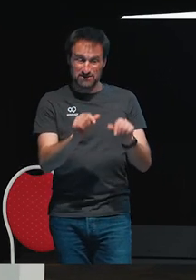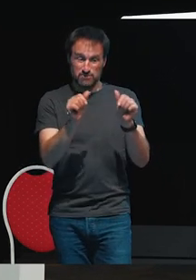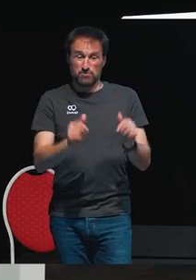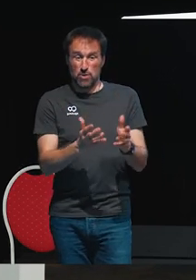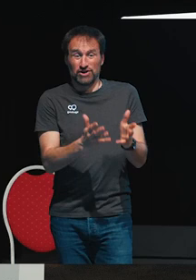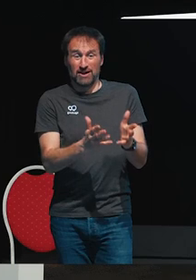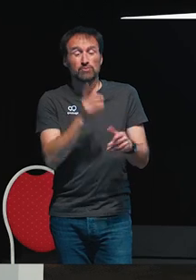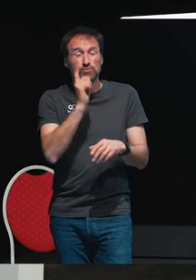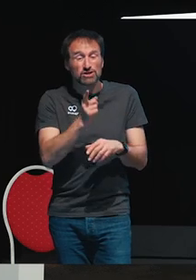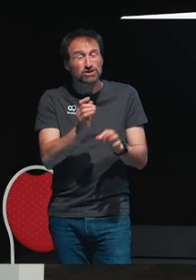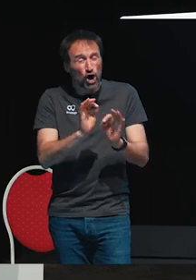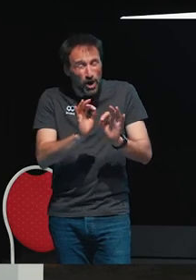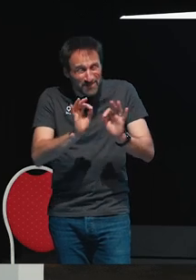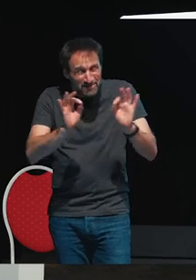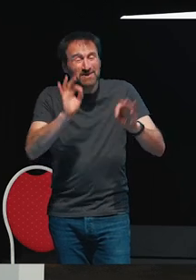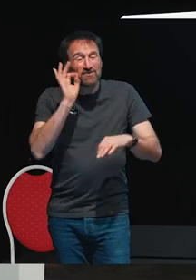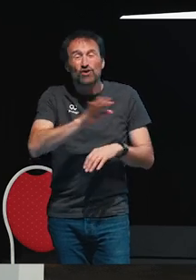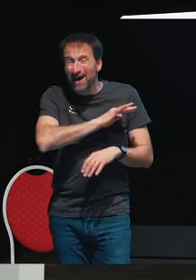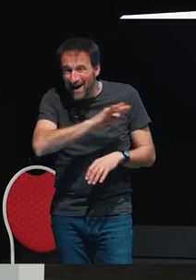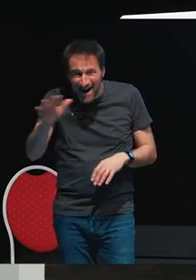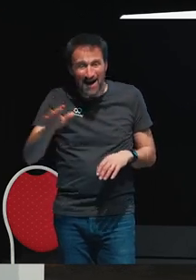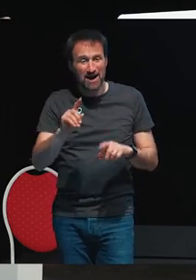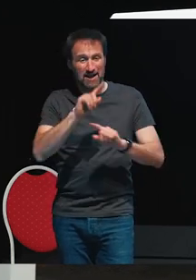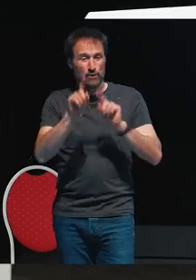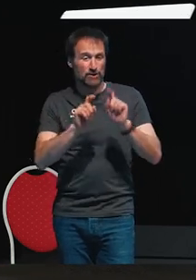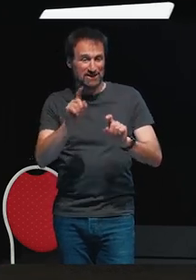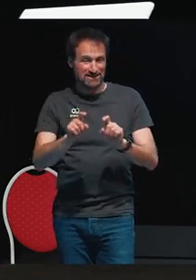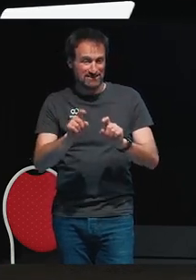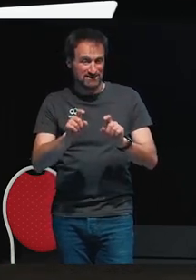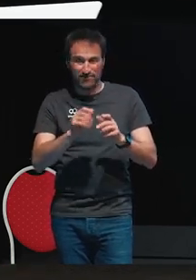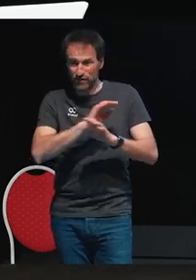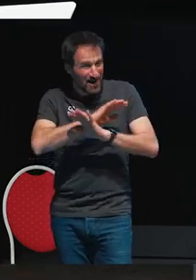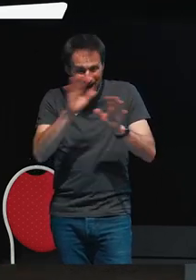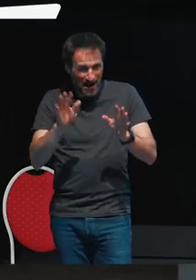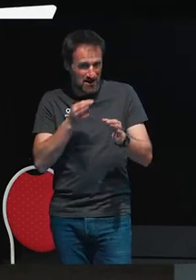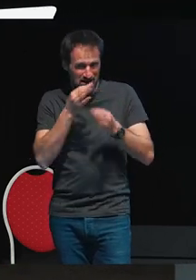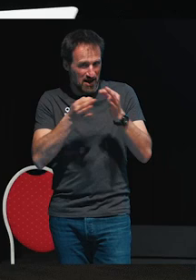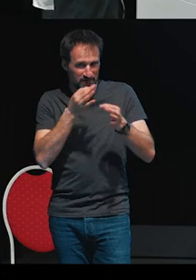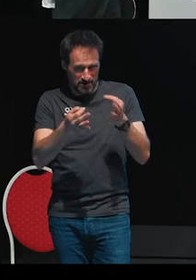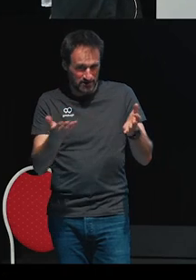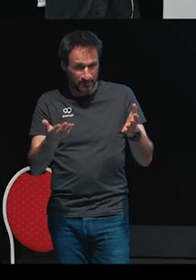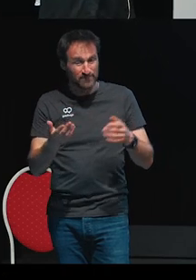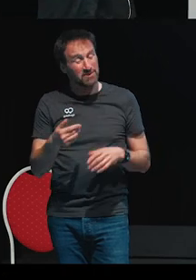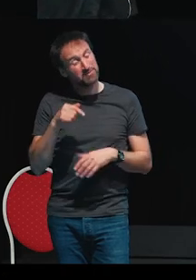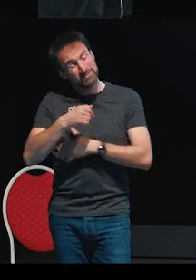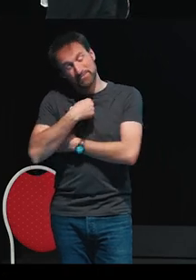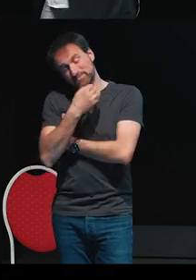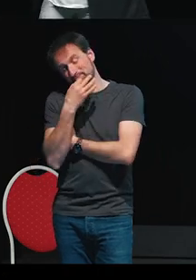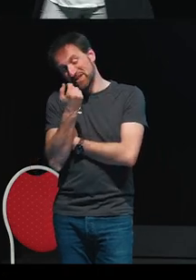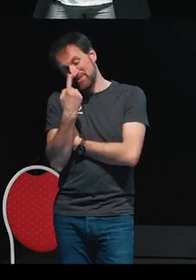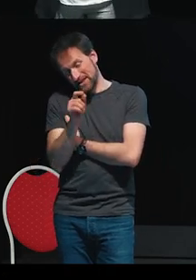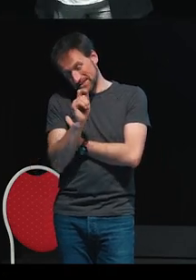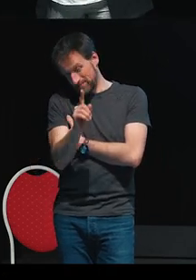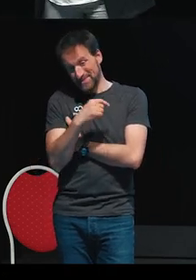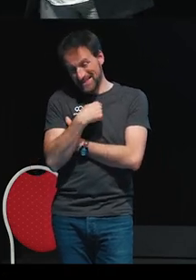optimized for all the queries that I'm generating. And now I want to ask you another question, because I really, really